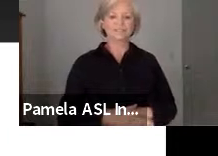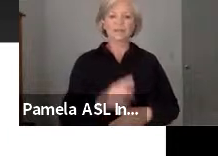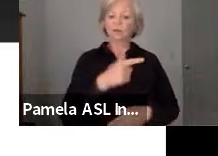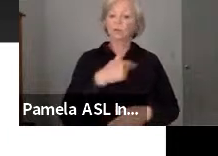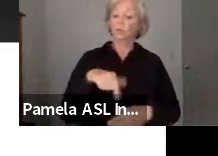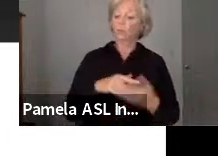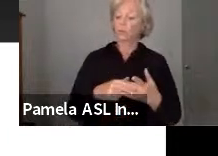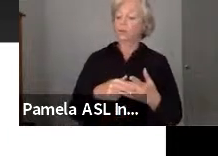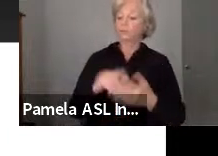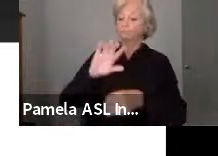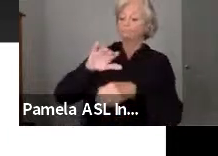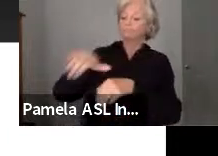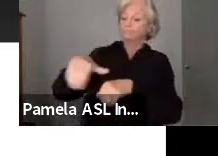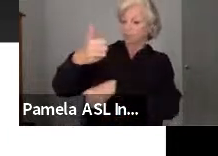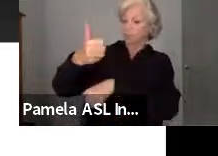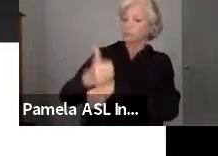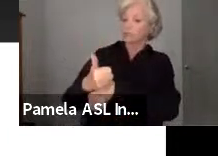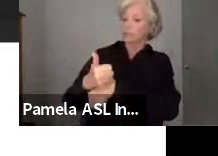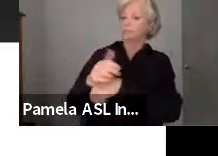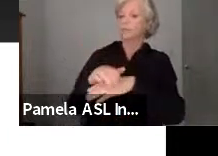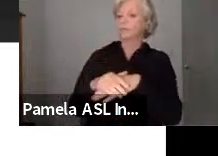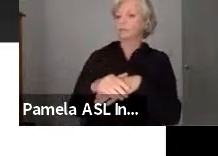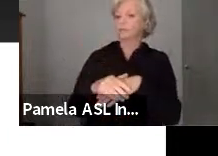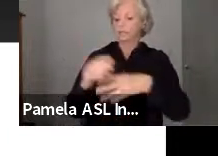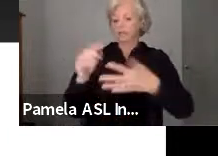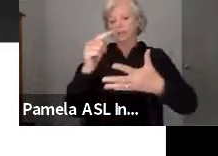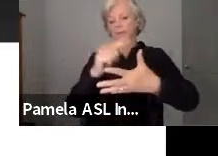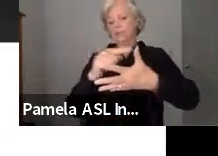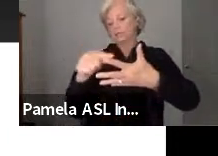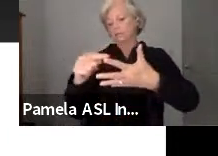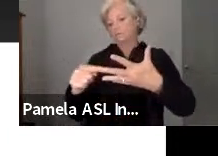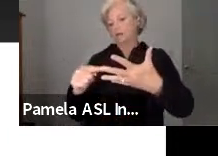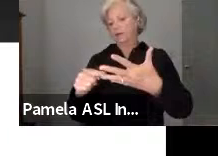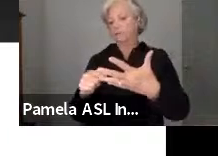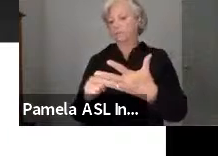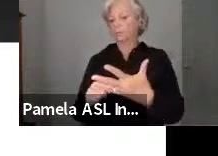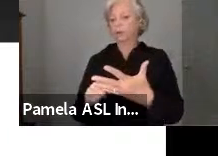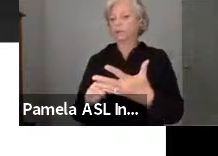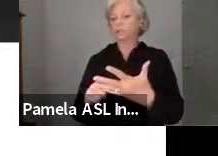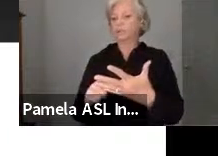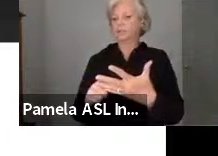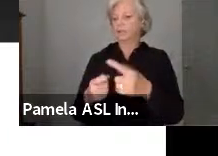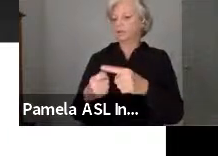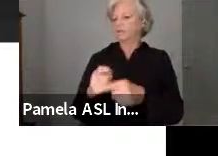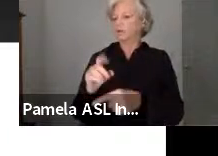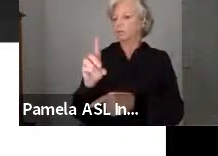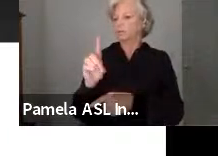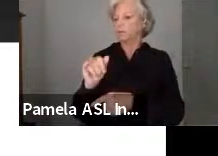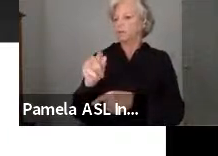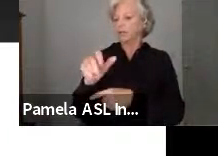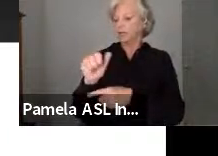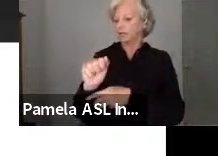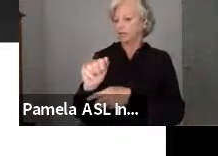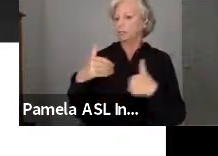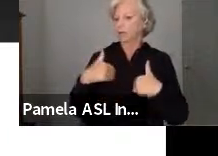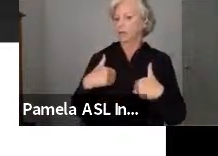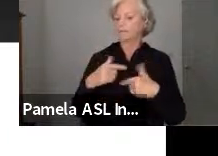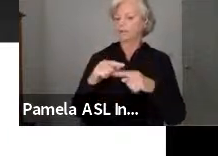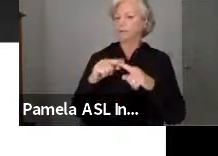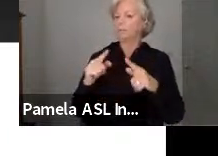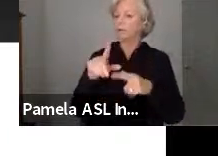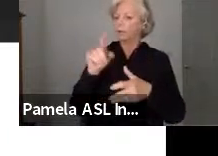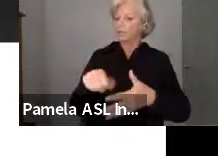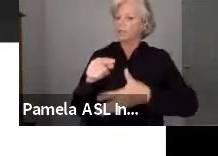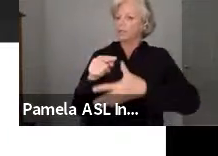on these 5 points based on the data that we have so far. And we think we need to continue the work